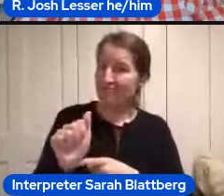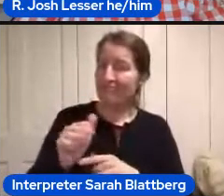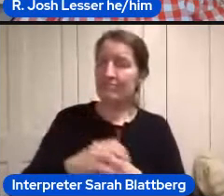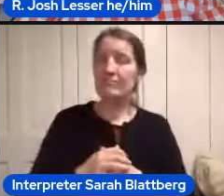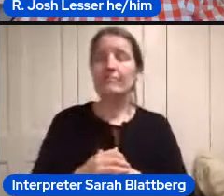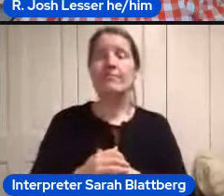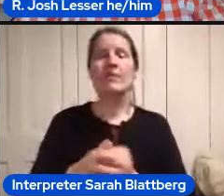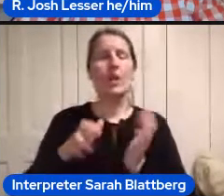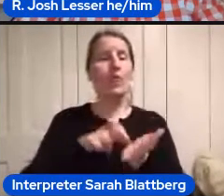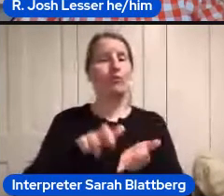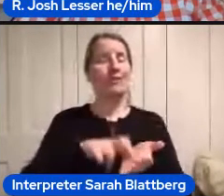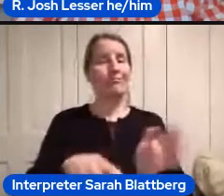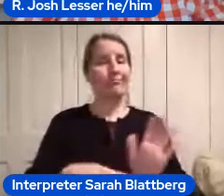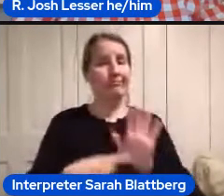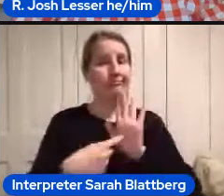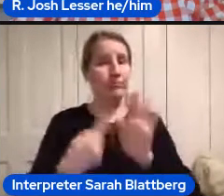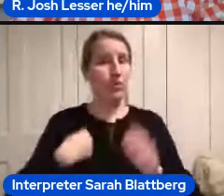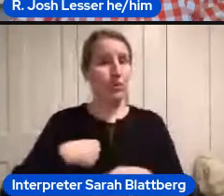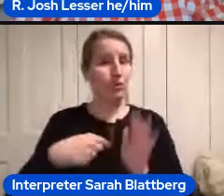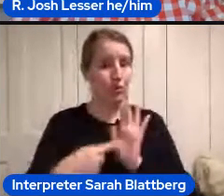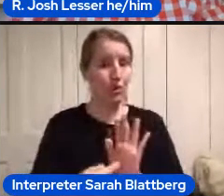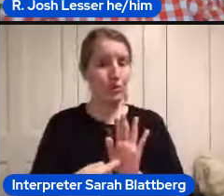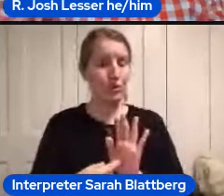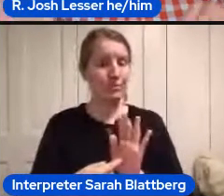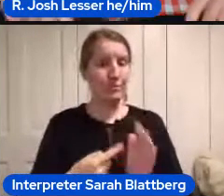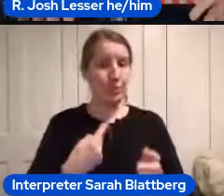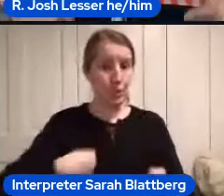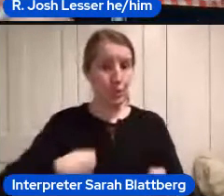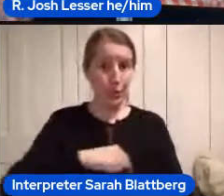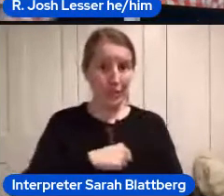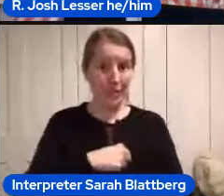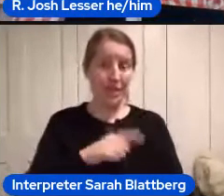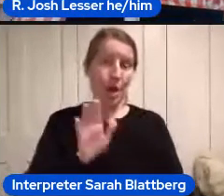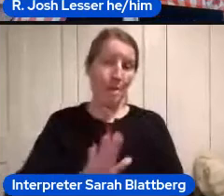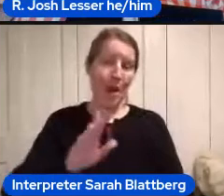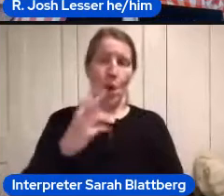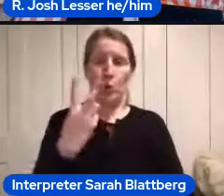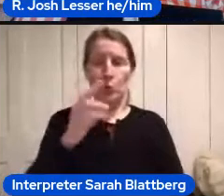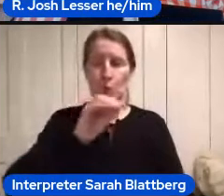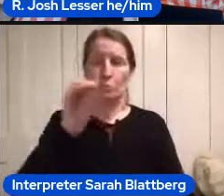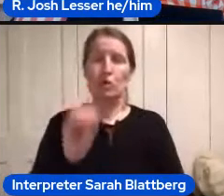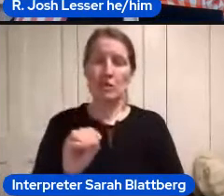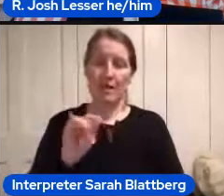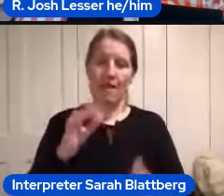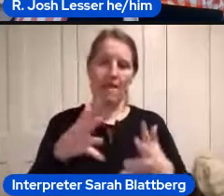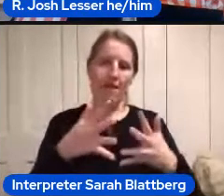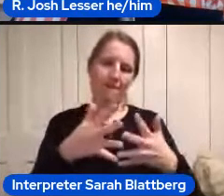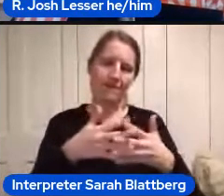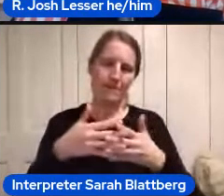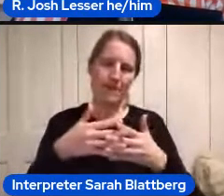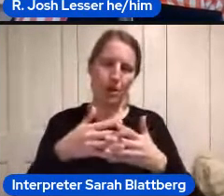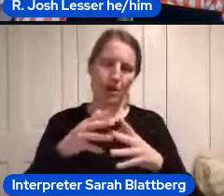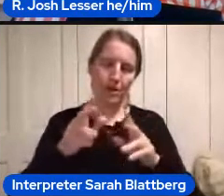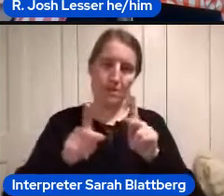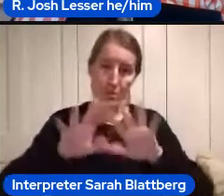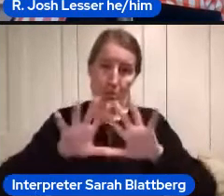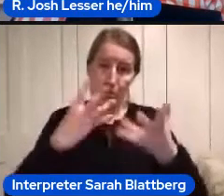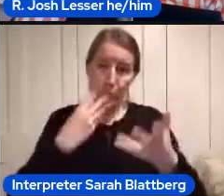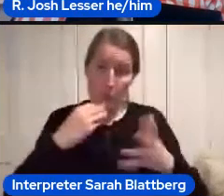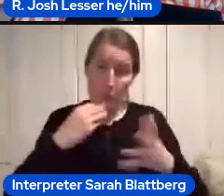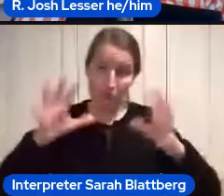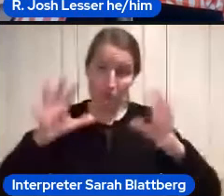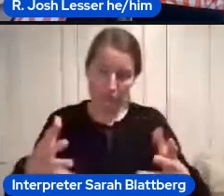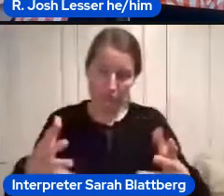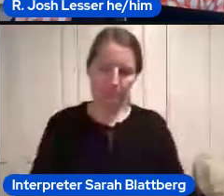These studies say that we, as Jews, make up about 2% of the American population. These same